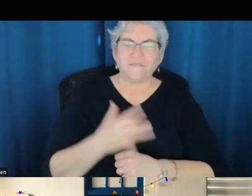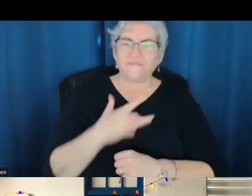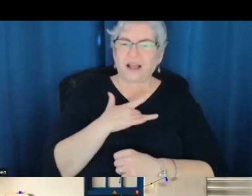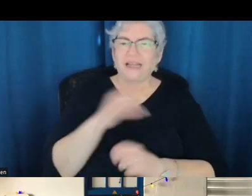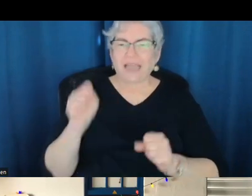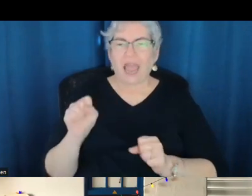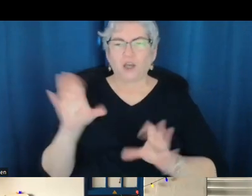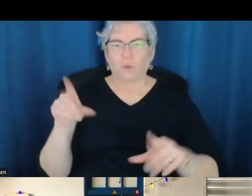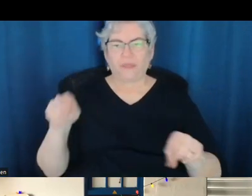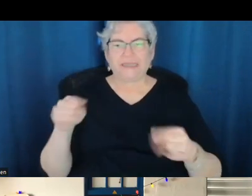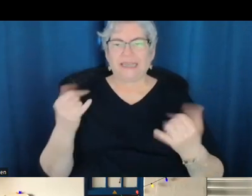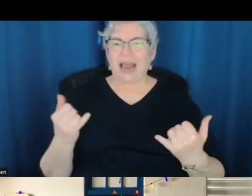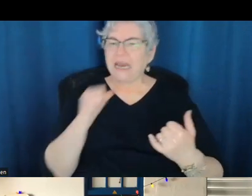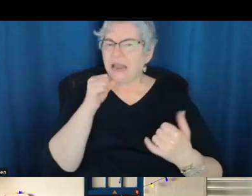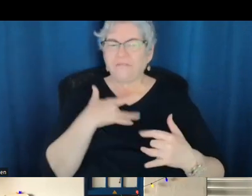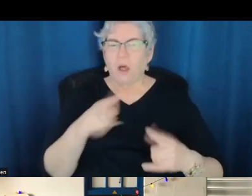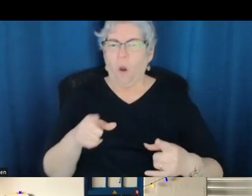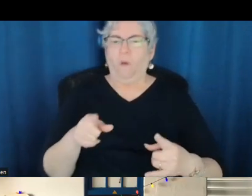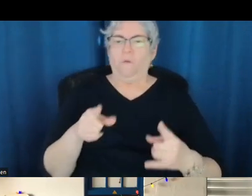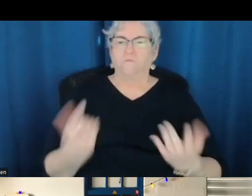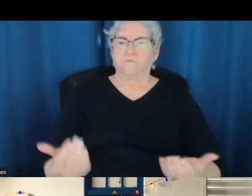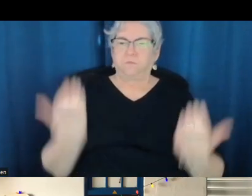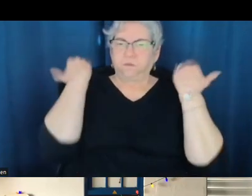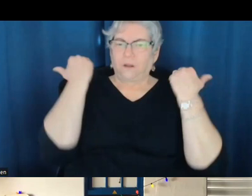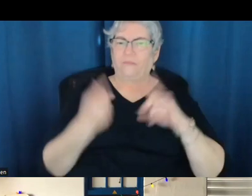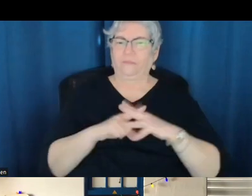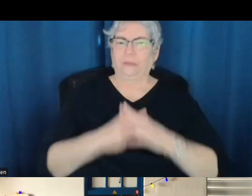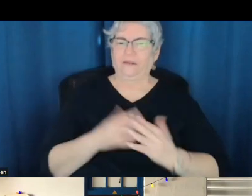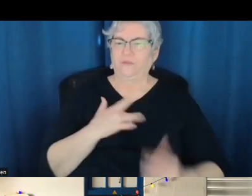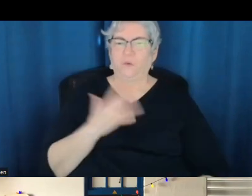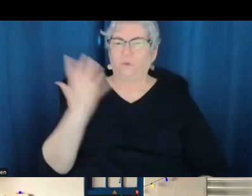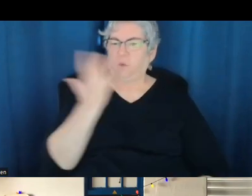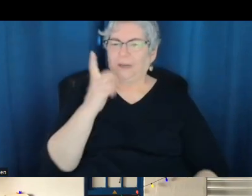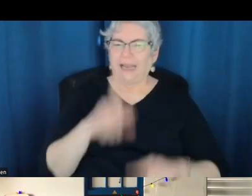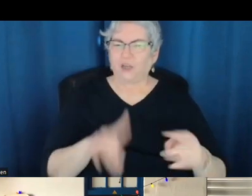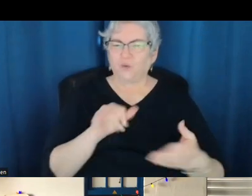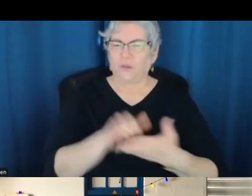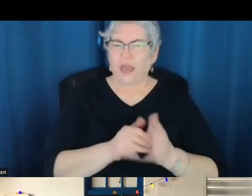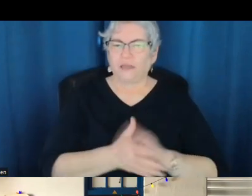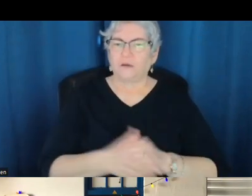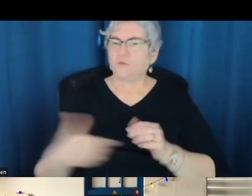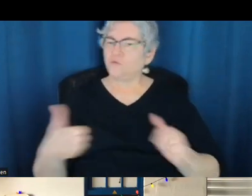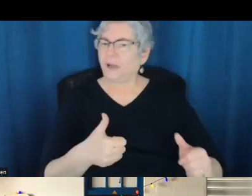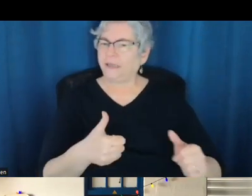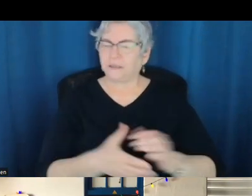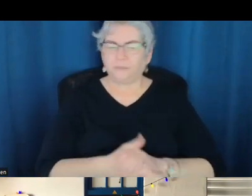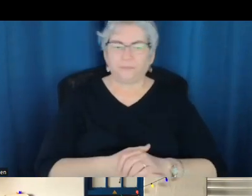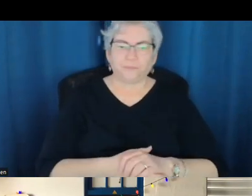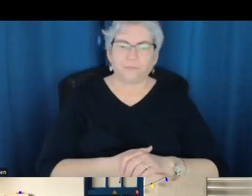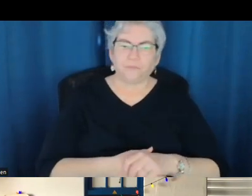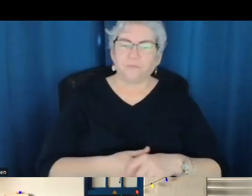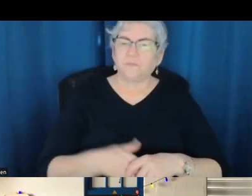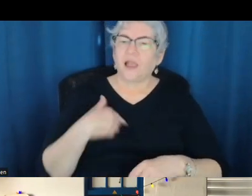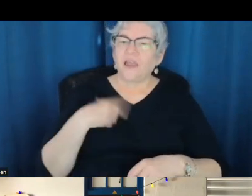able to do this now and it's not as daunting as it first seemed. Wonderful. Yeah. So I have a